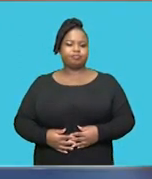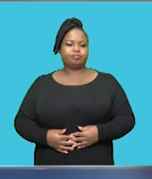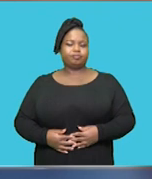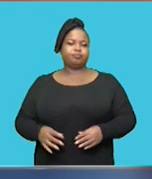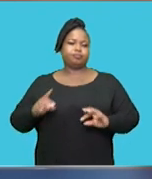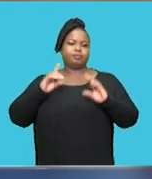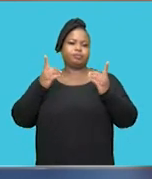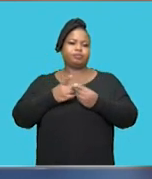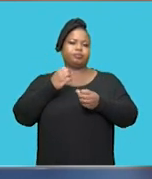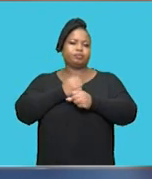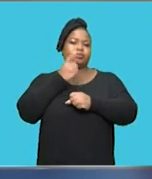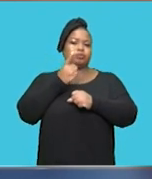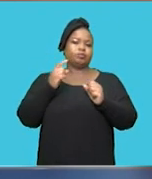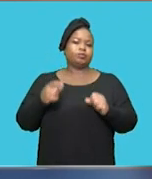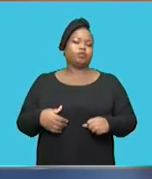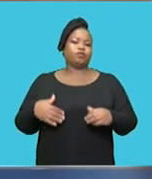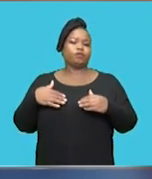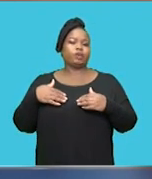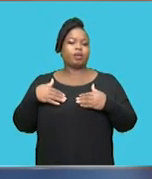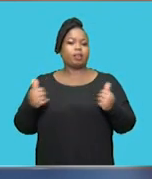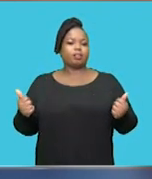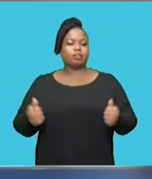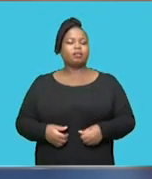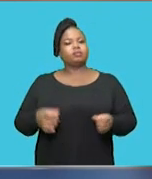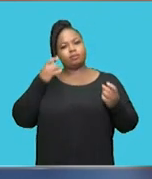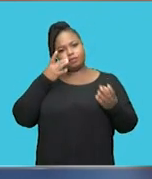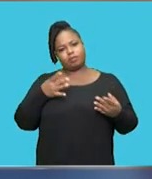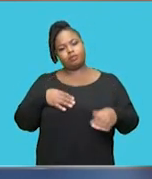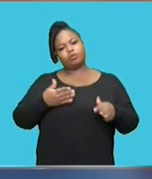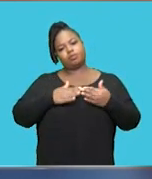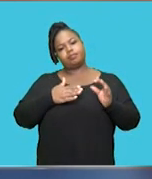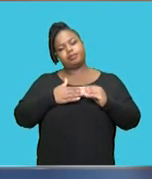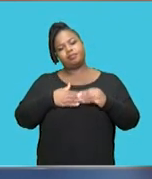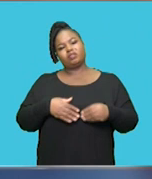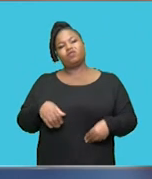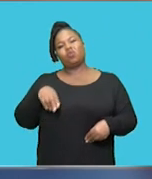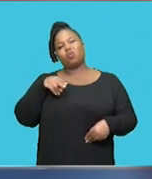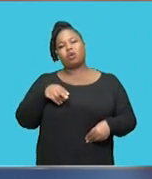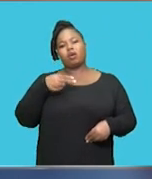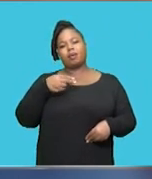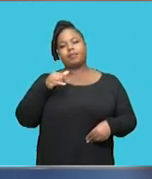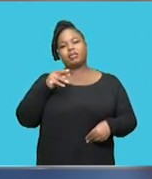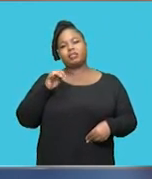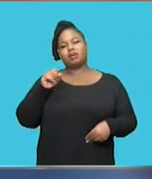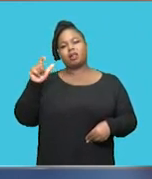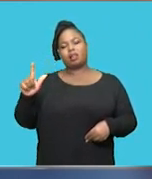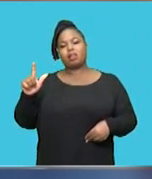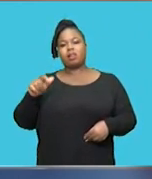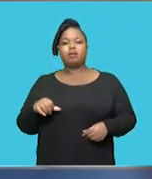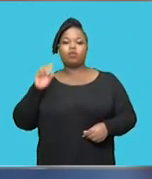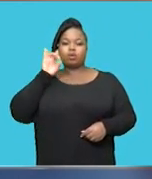Lefapha la Gauteng la bophelo bo botle le eletsa baagi ba tikolohong ya Hammanskraal ho se nwe metsi a tswang